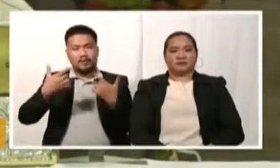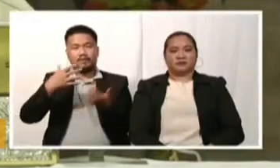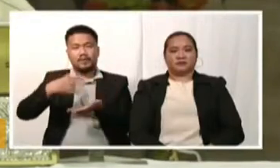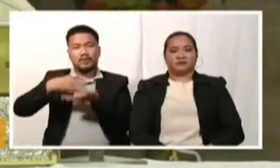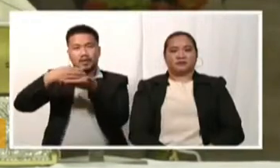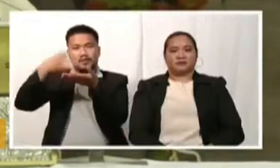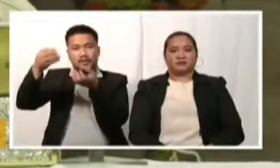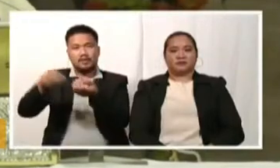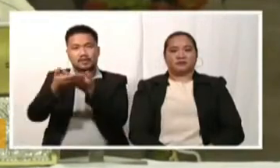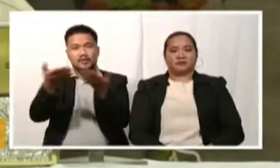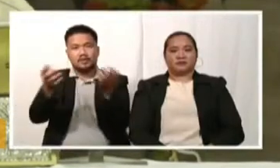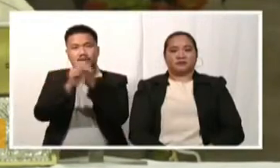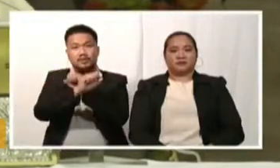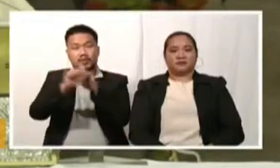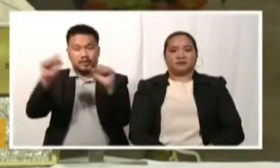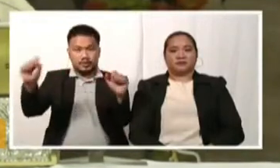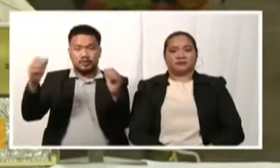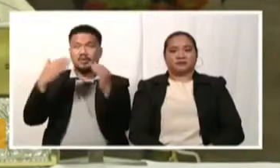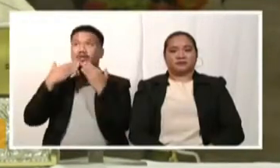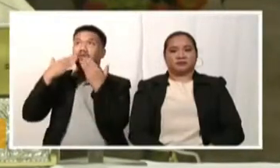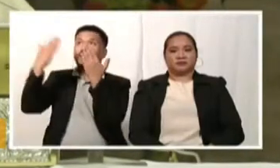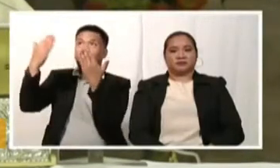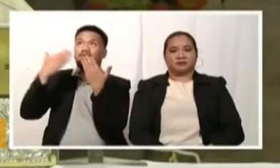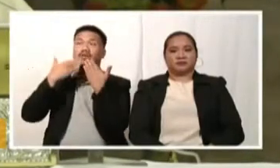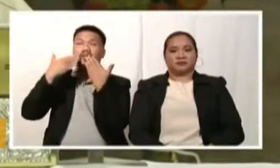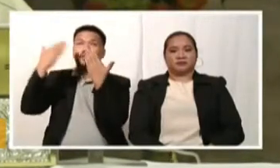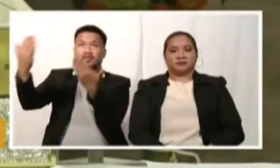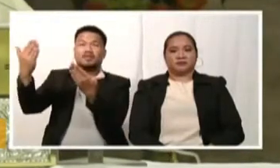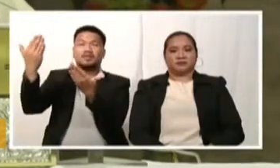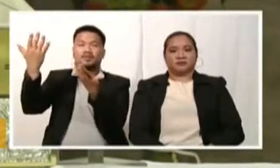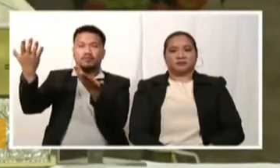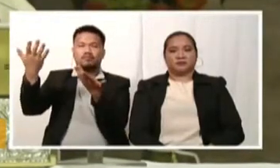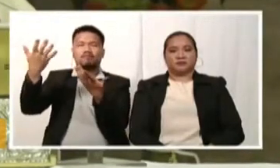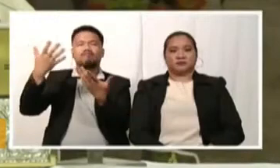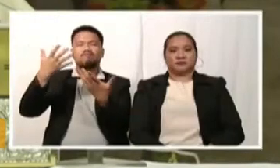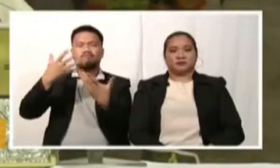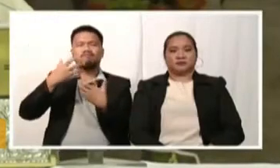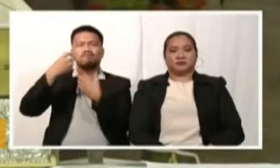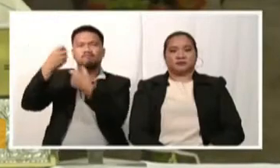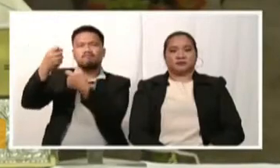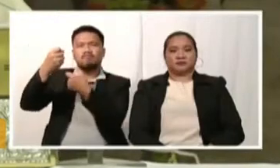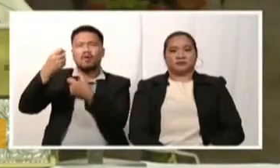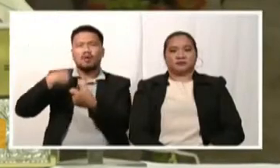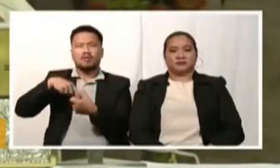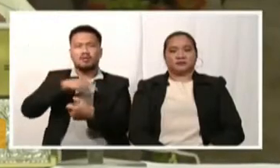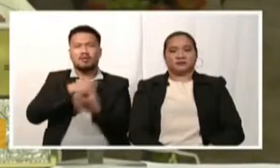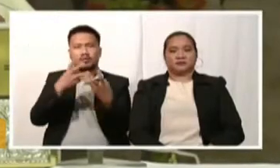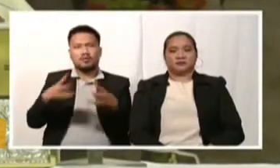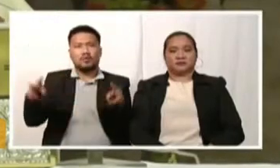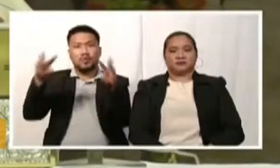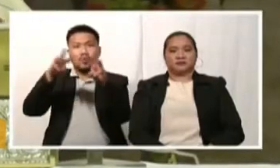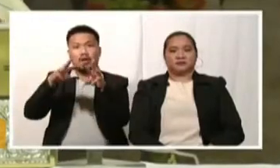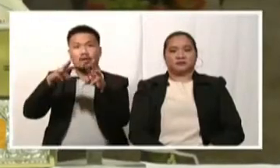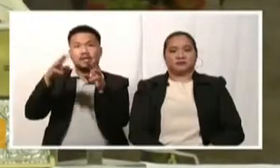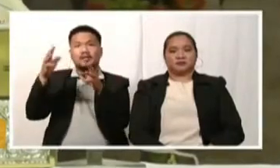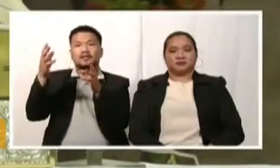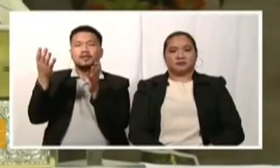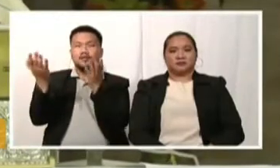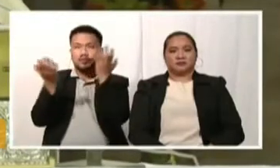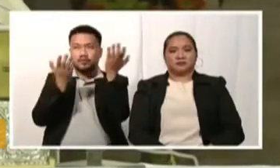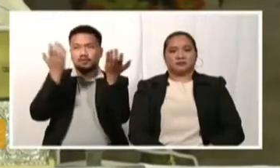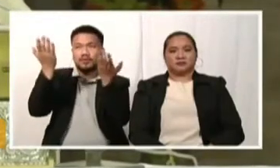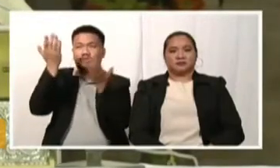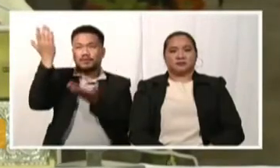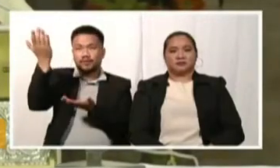of salvation, giving thanks that you have held us worthy to be in your presence and minister to